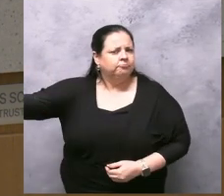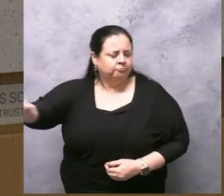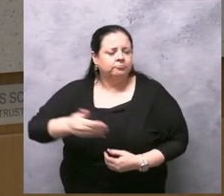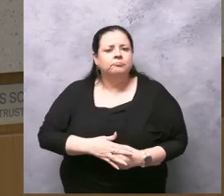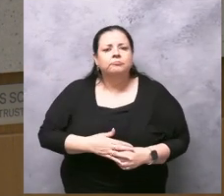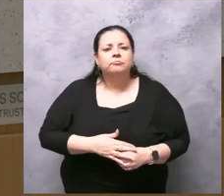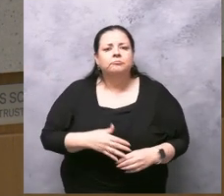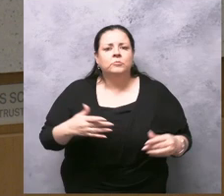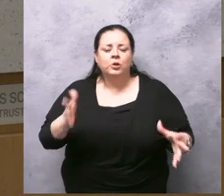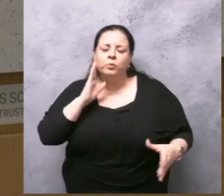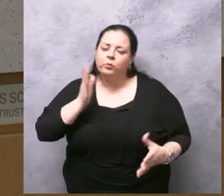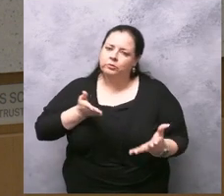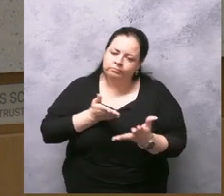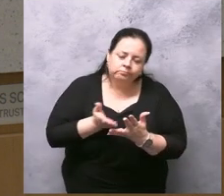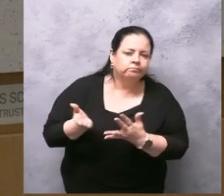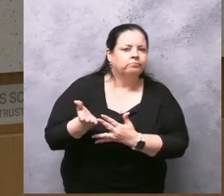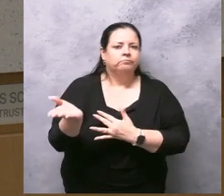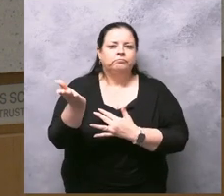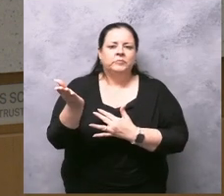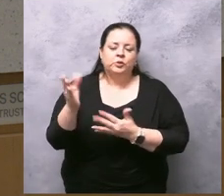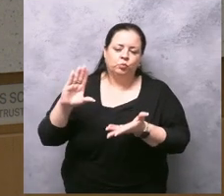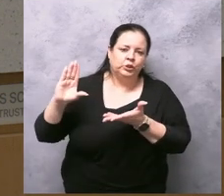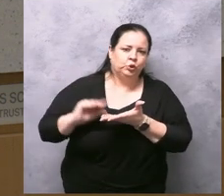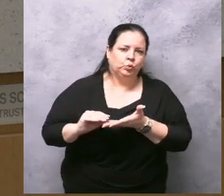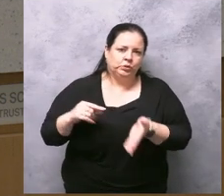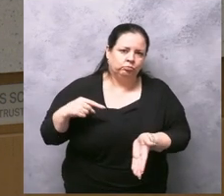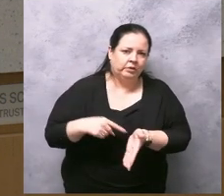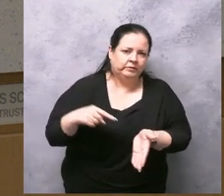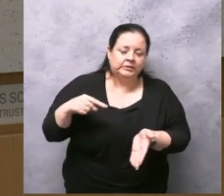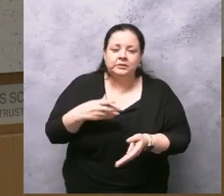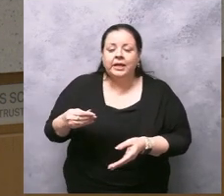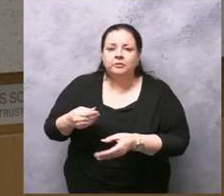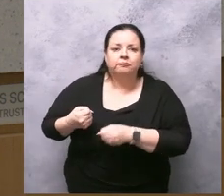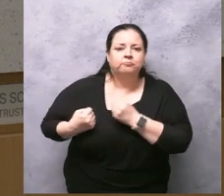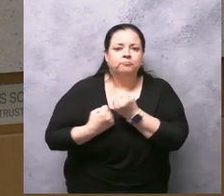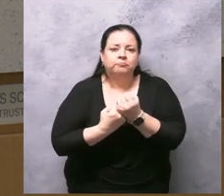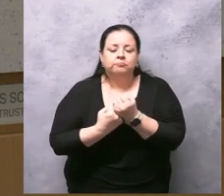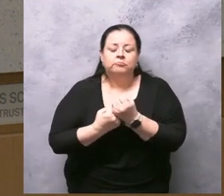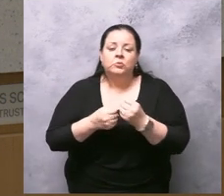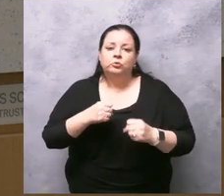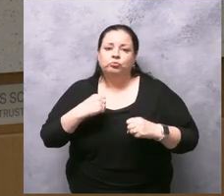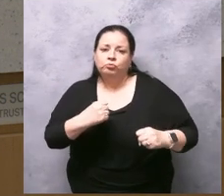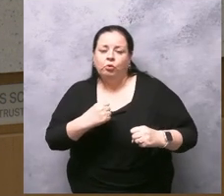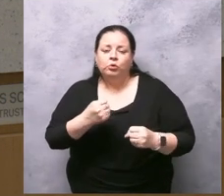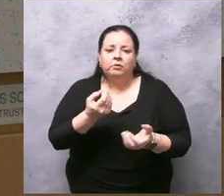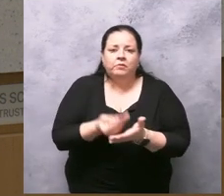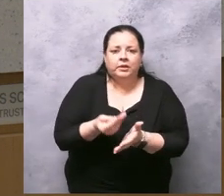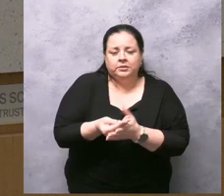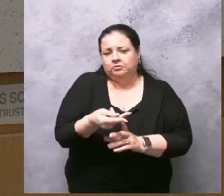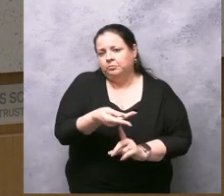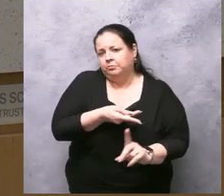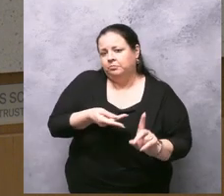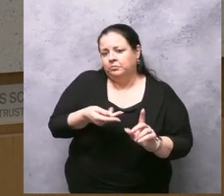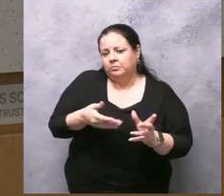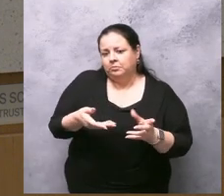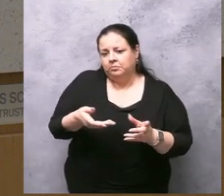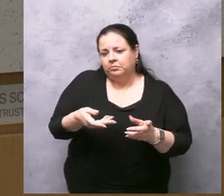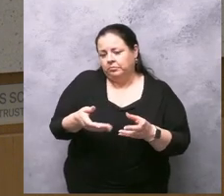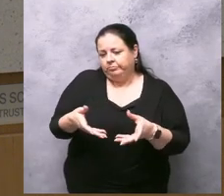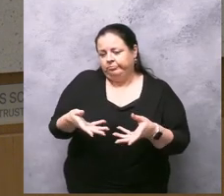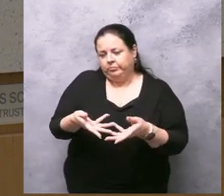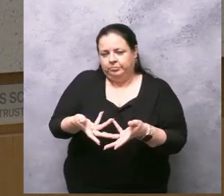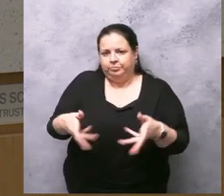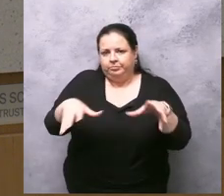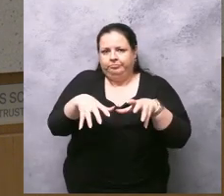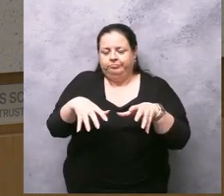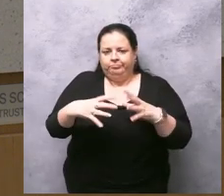We are going to work through this process of reducing our deficit and securing a stronger financial position for the coming years. Thank you very